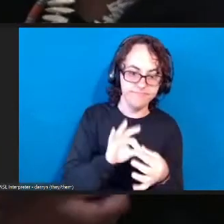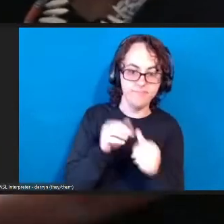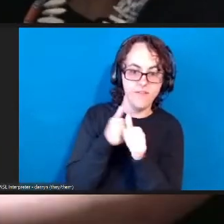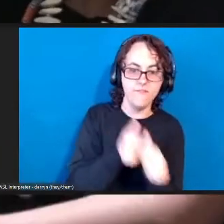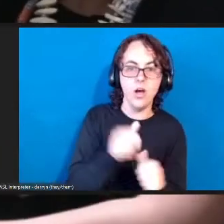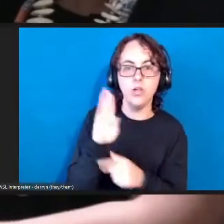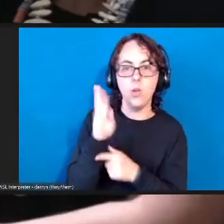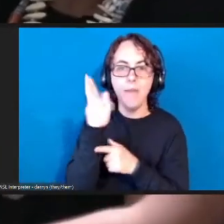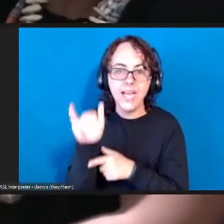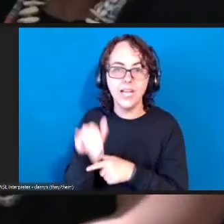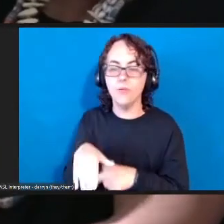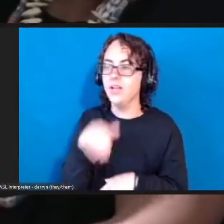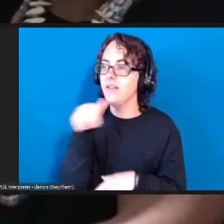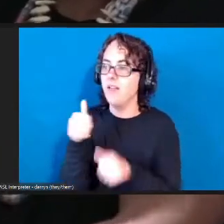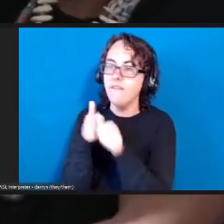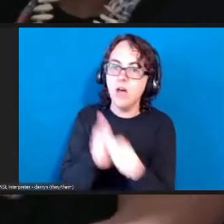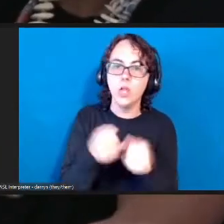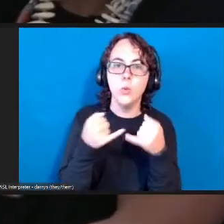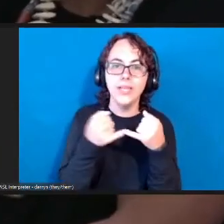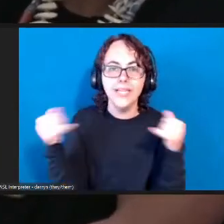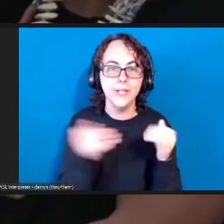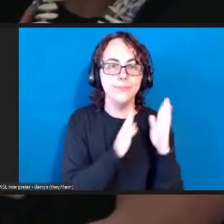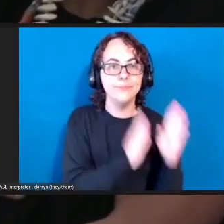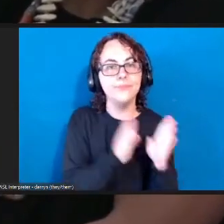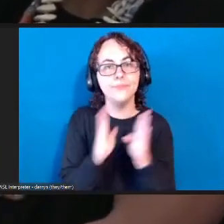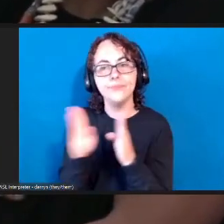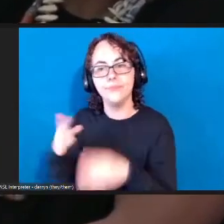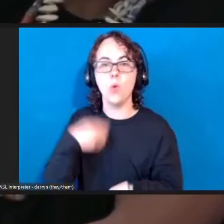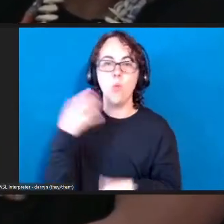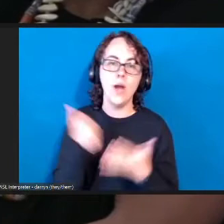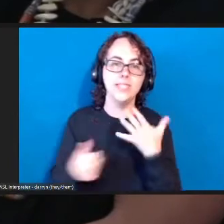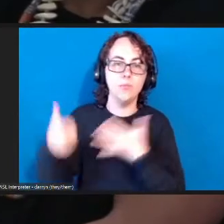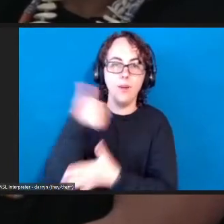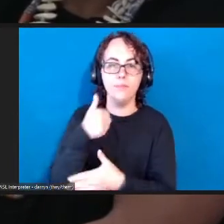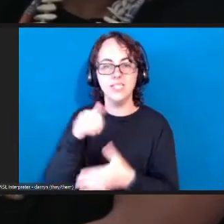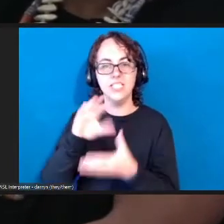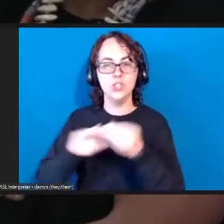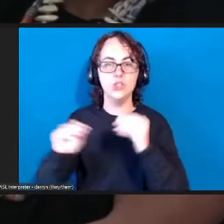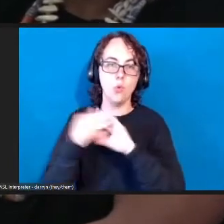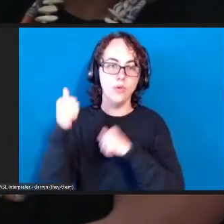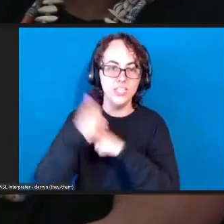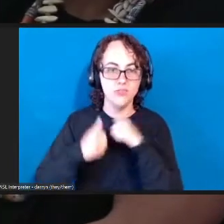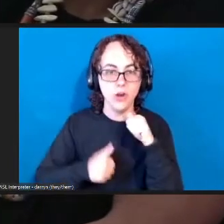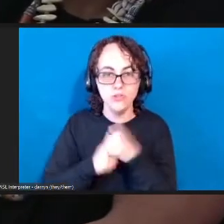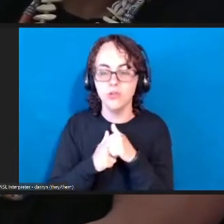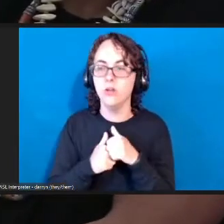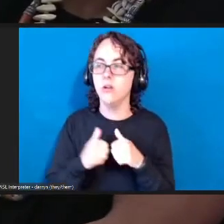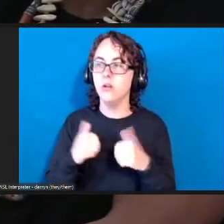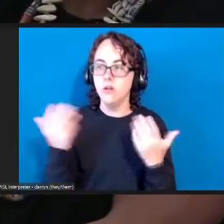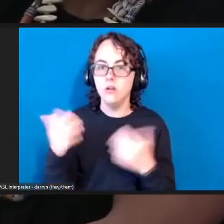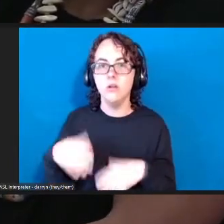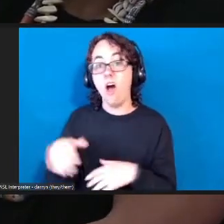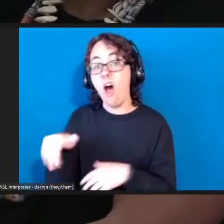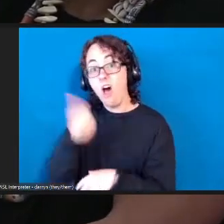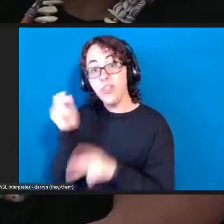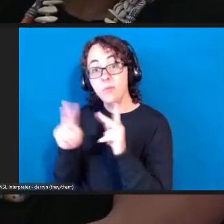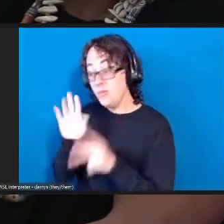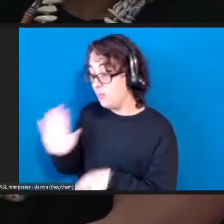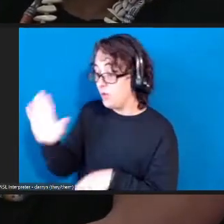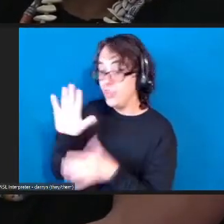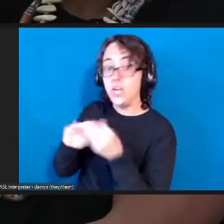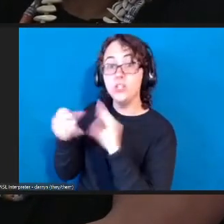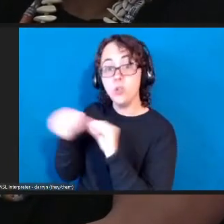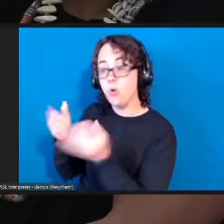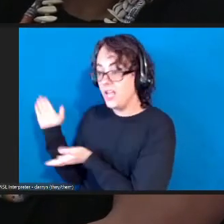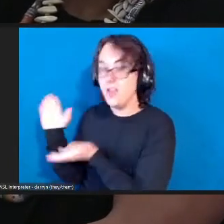supremacist structures of storytelling and getting the stories told and giving people the props that, you know, that mainstream